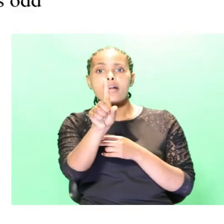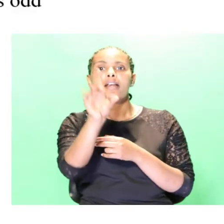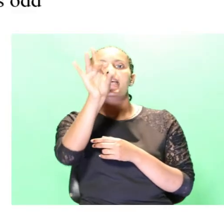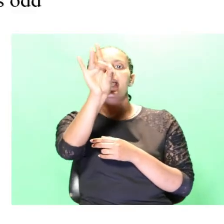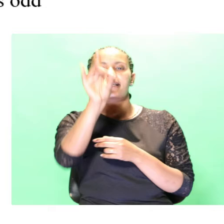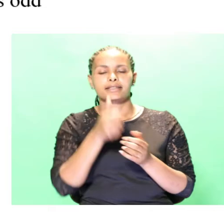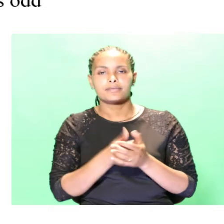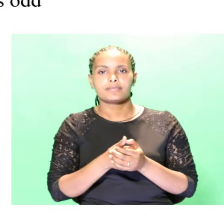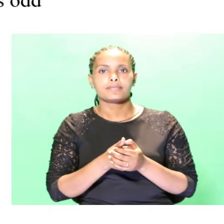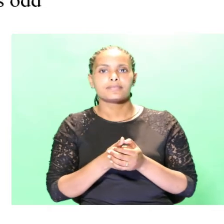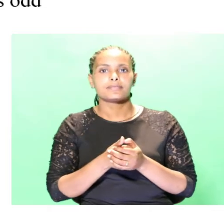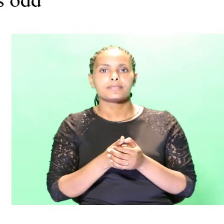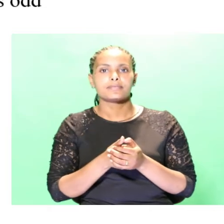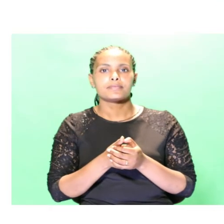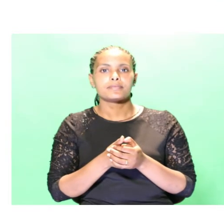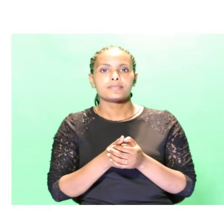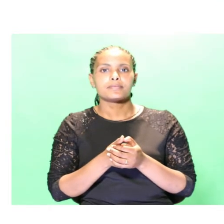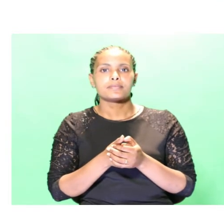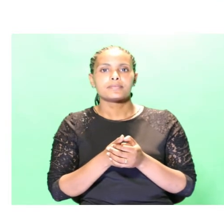8.18.